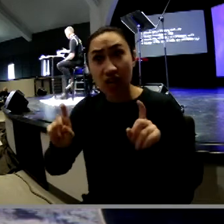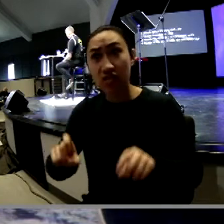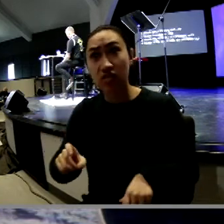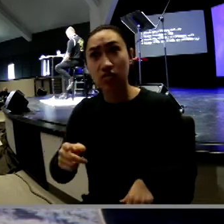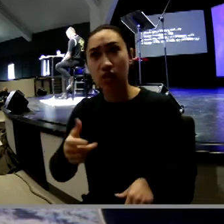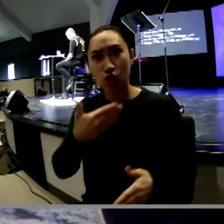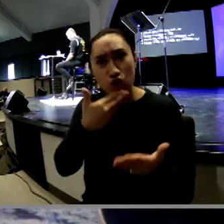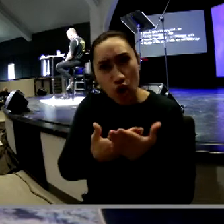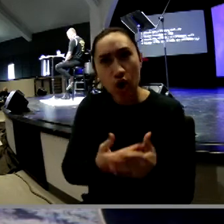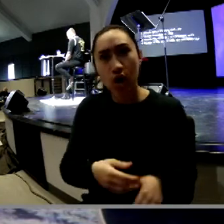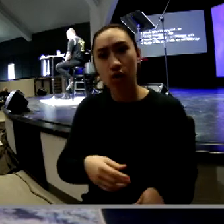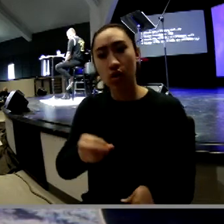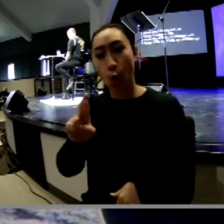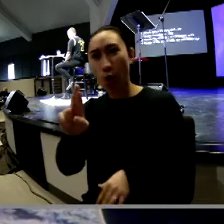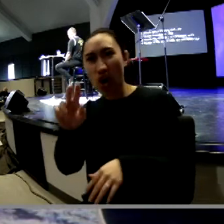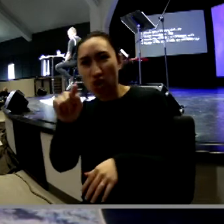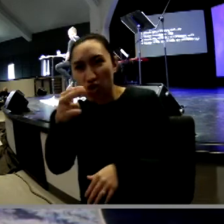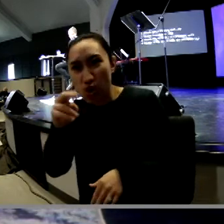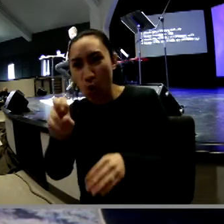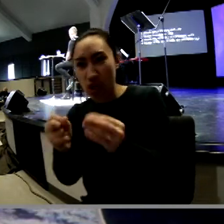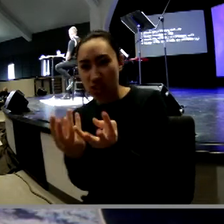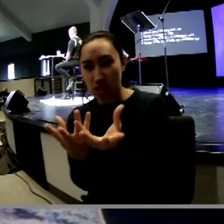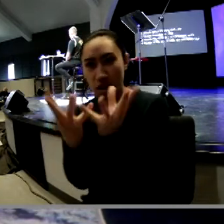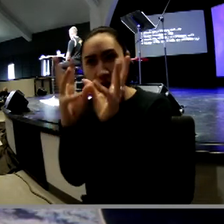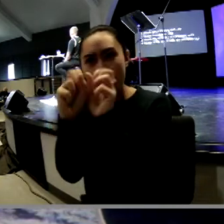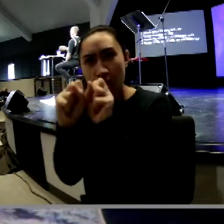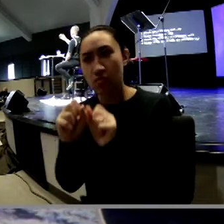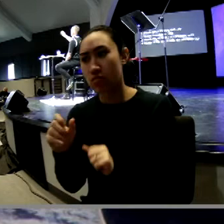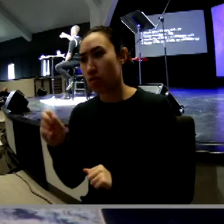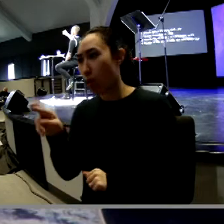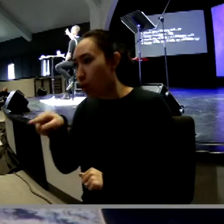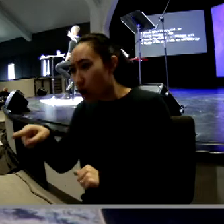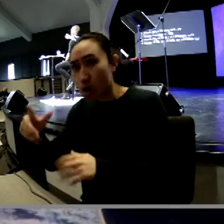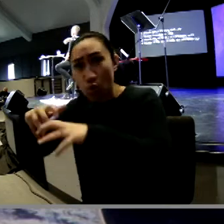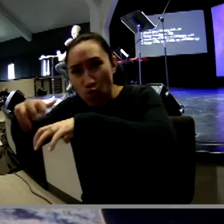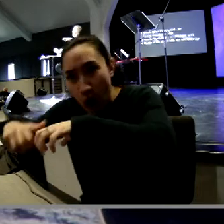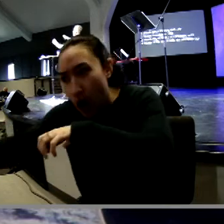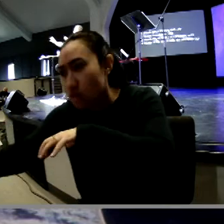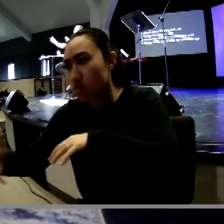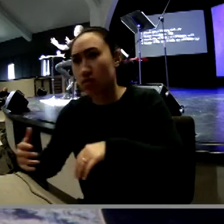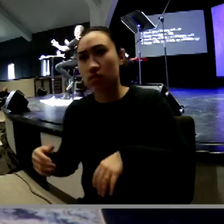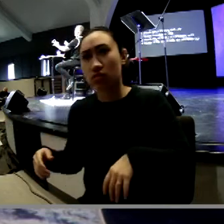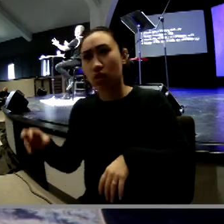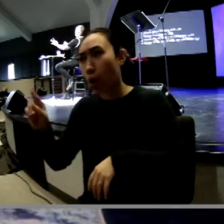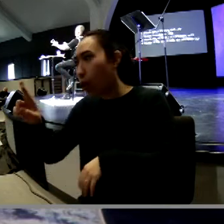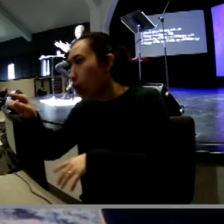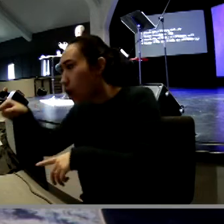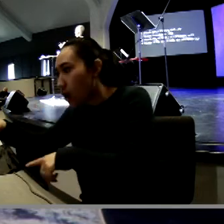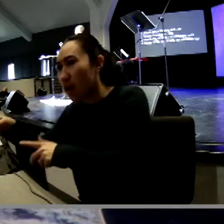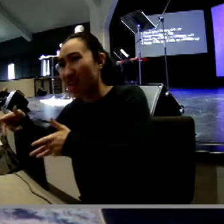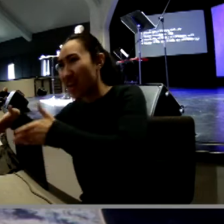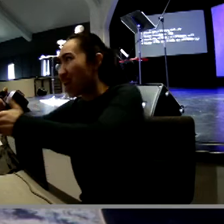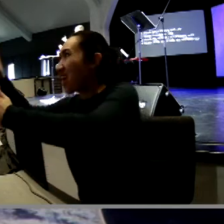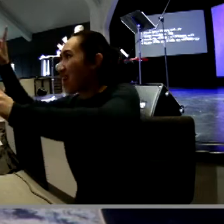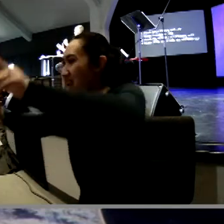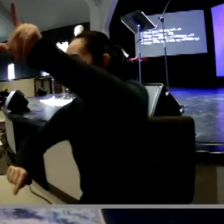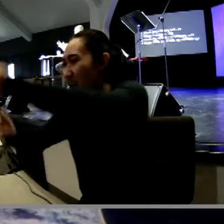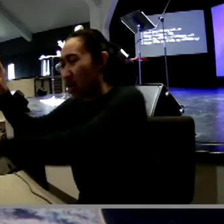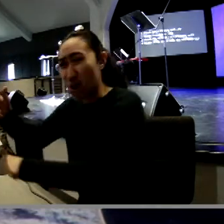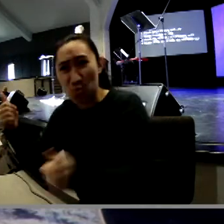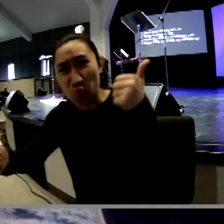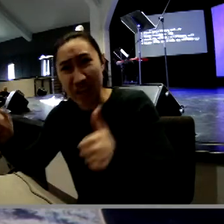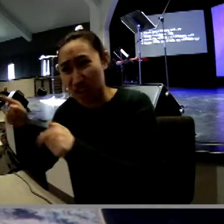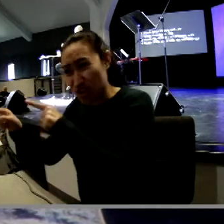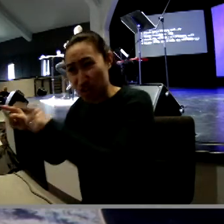the path, they need understanding. What don't they understand? If you have someone in your life that's like the seed that's thrown